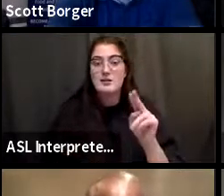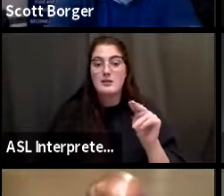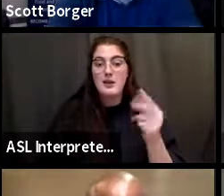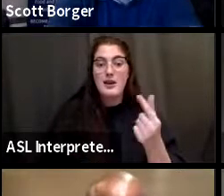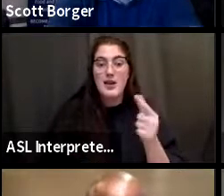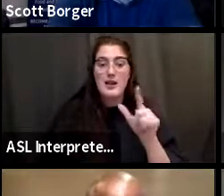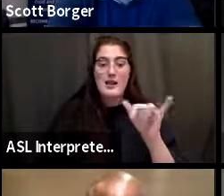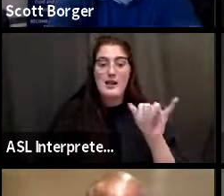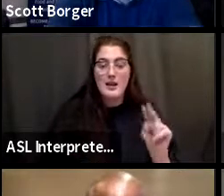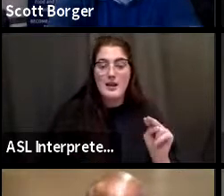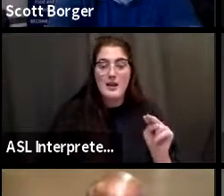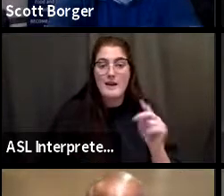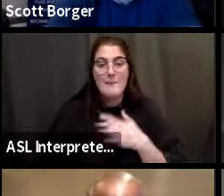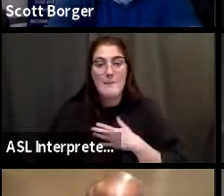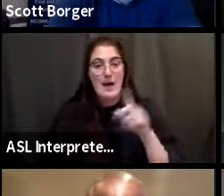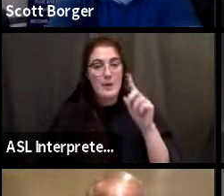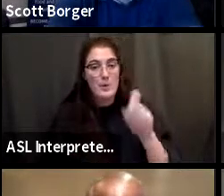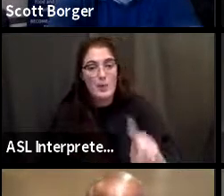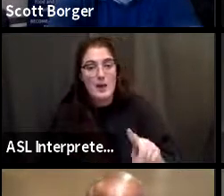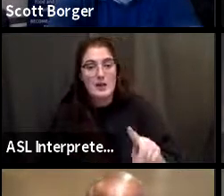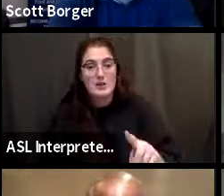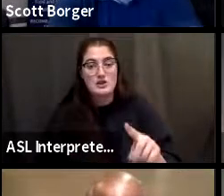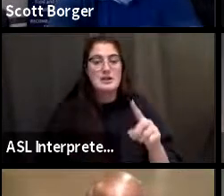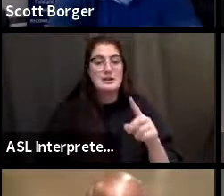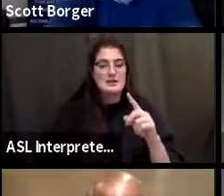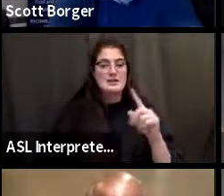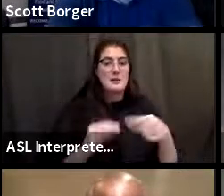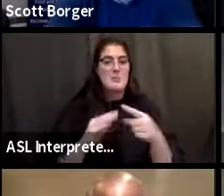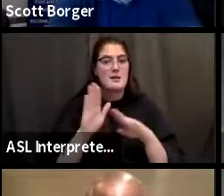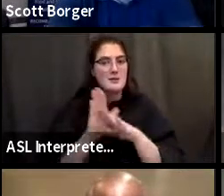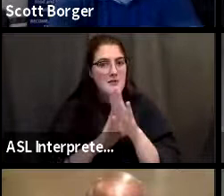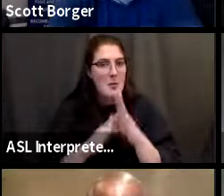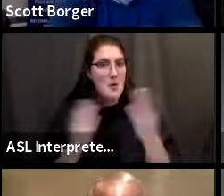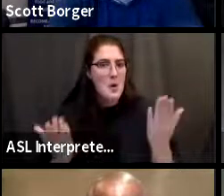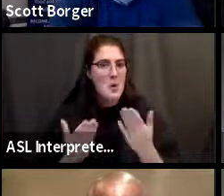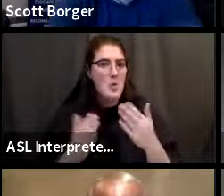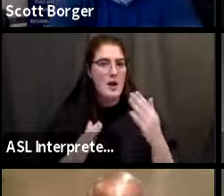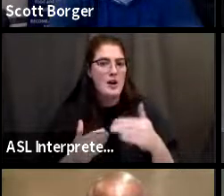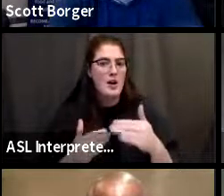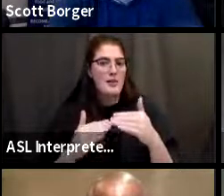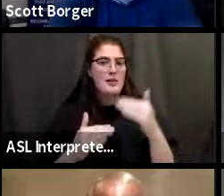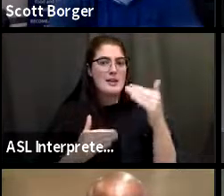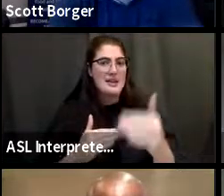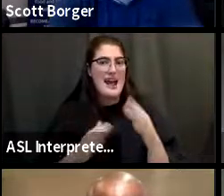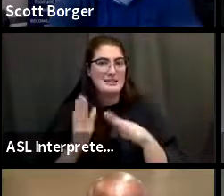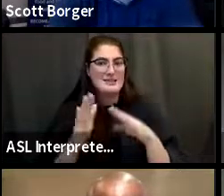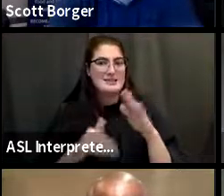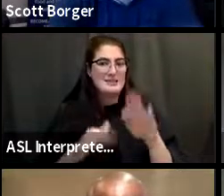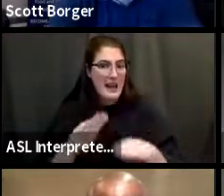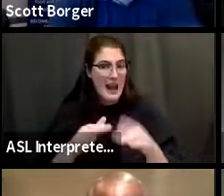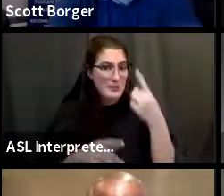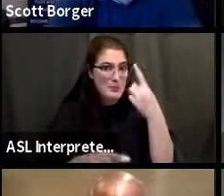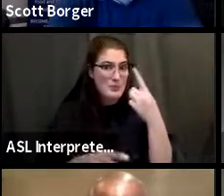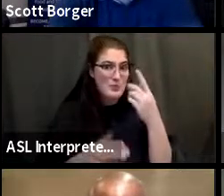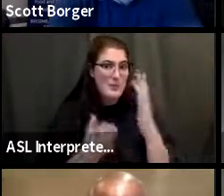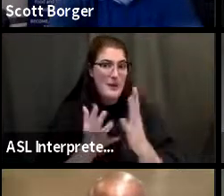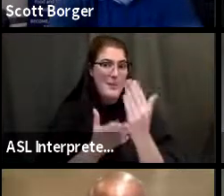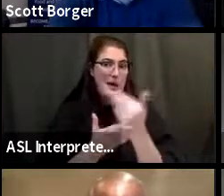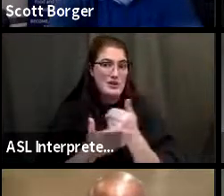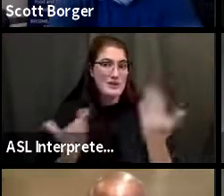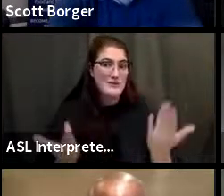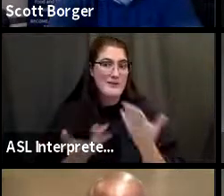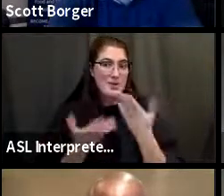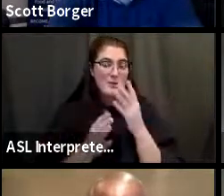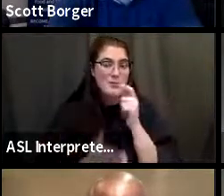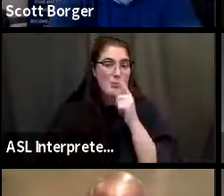my question is with regard to Cromell development. What are the next steps for Cromell once the budget is approved, and how will the Ivy City community